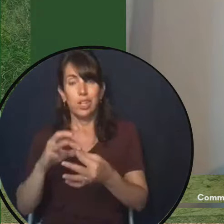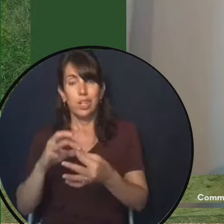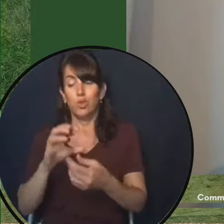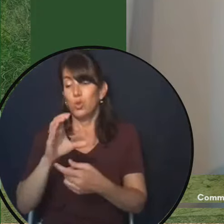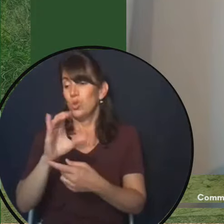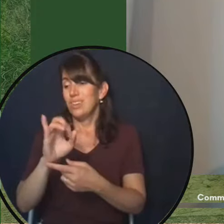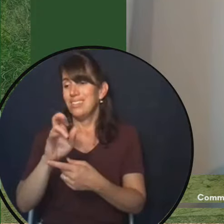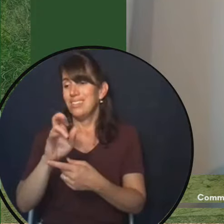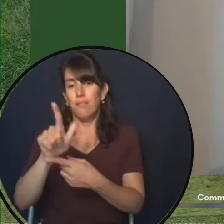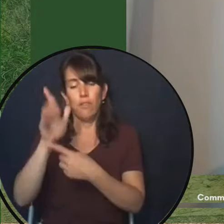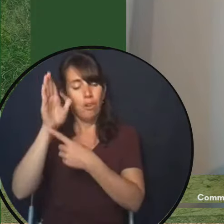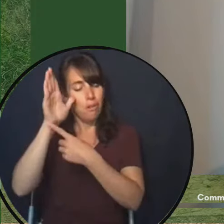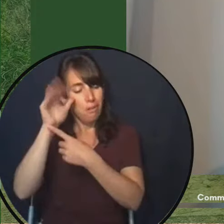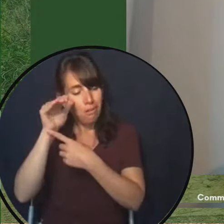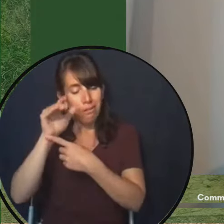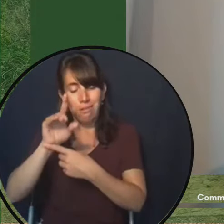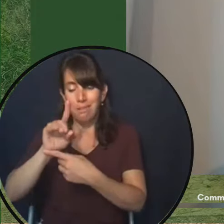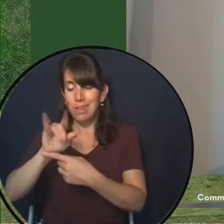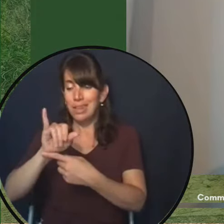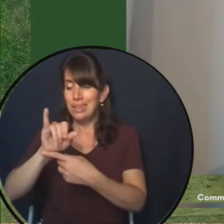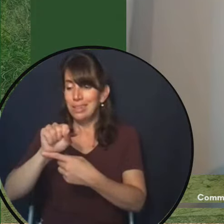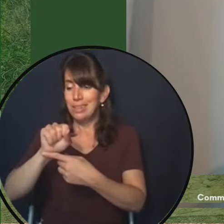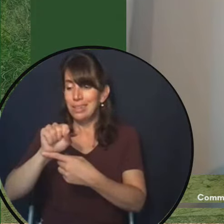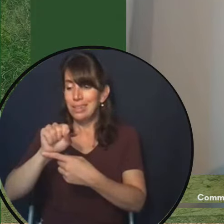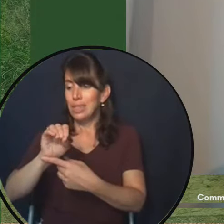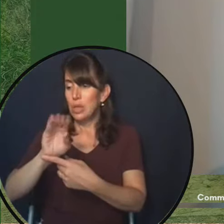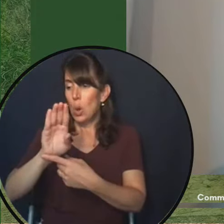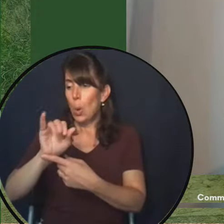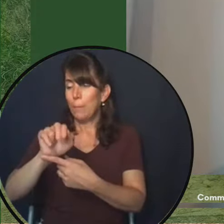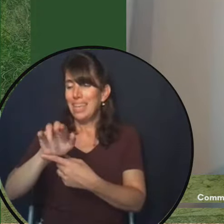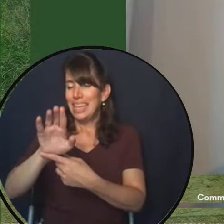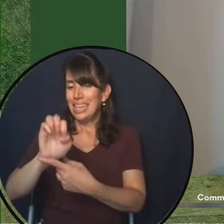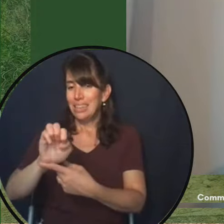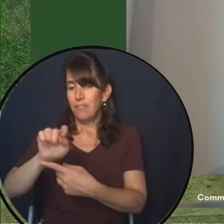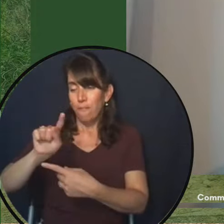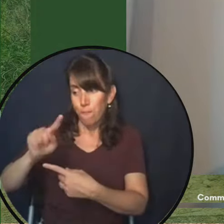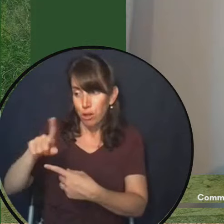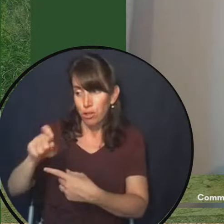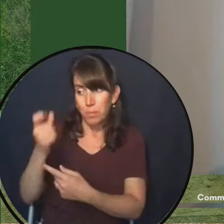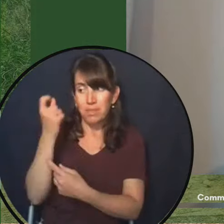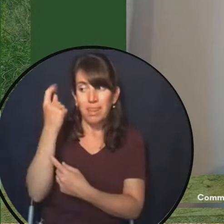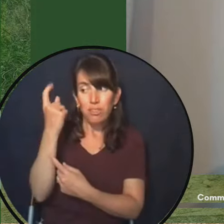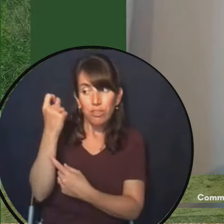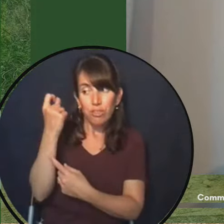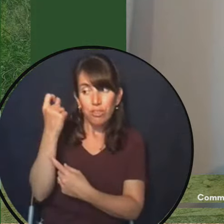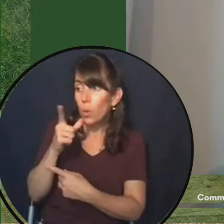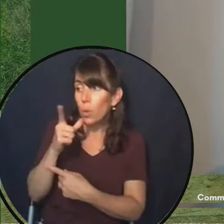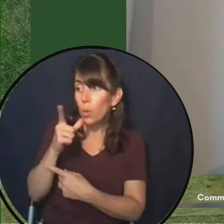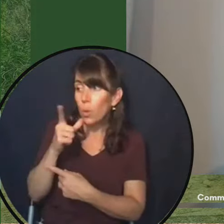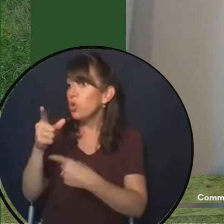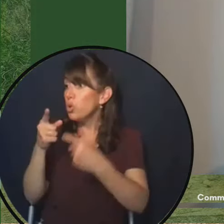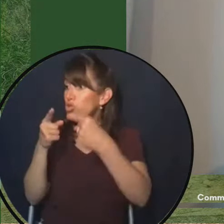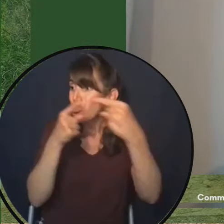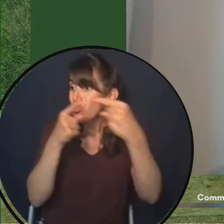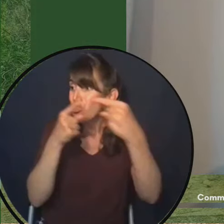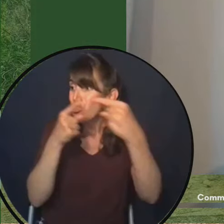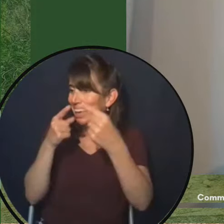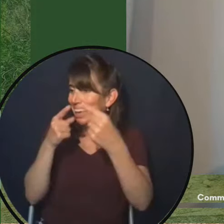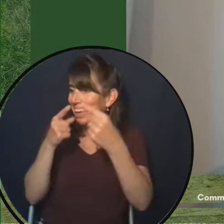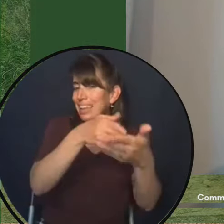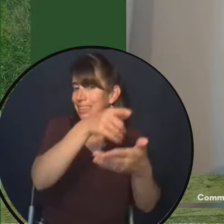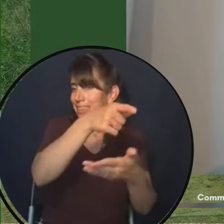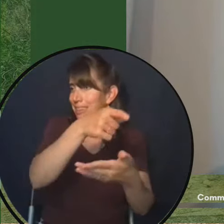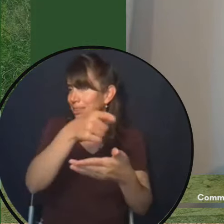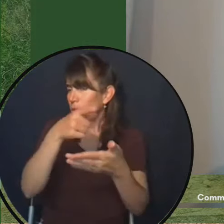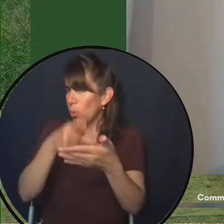of some kind, is know who you're struggling with, know who you're organizing with as much as possible. What is the purpose of the risk? How does the risk fit into